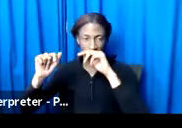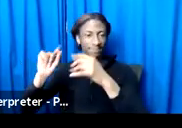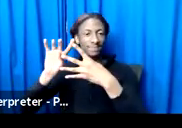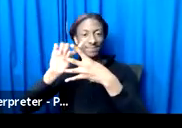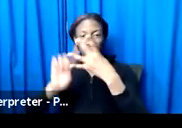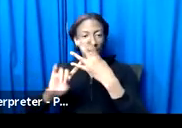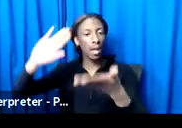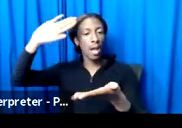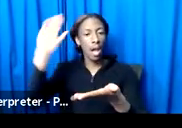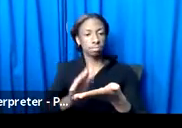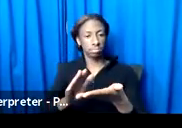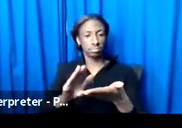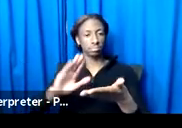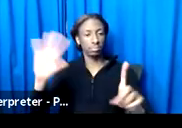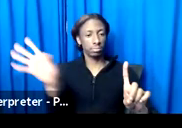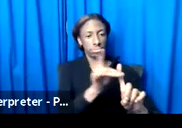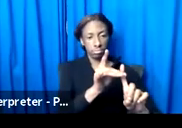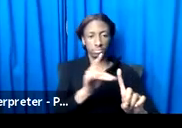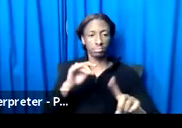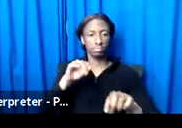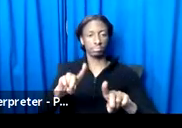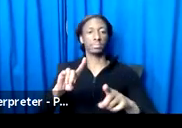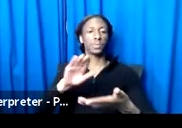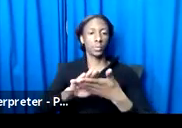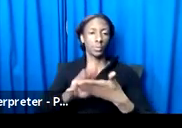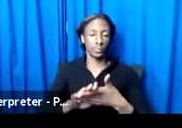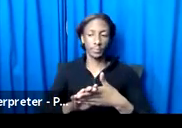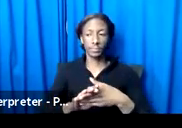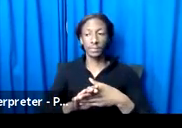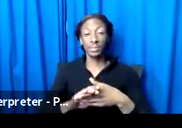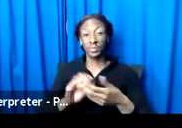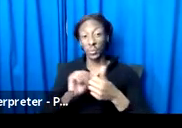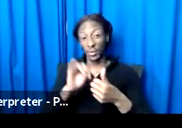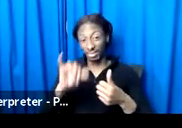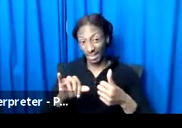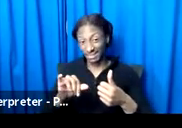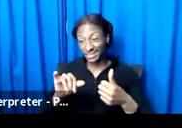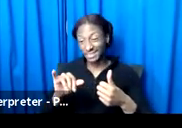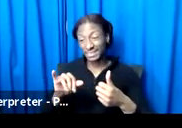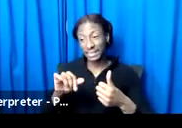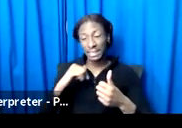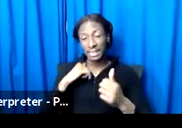in a school setting. And so for those children that will perhaps remain